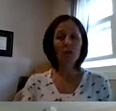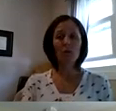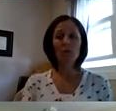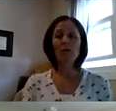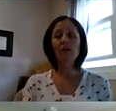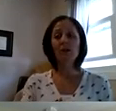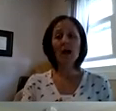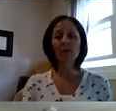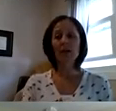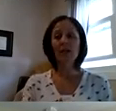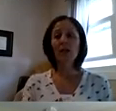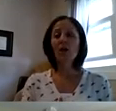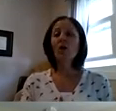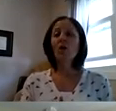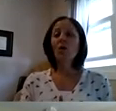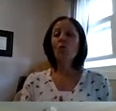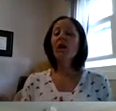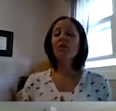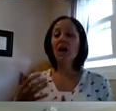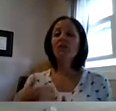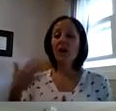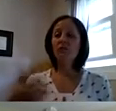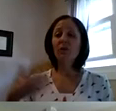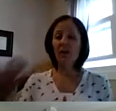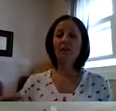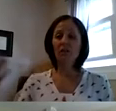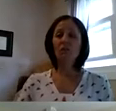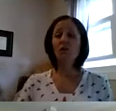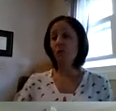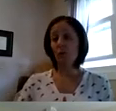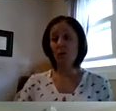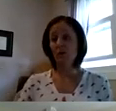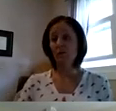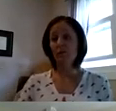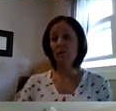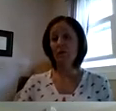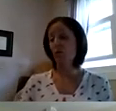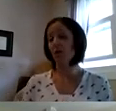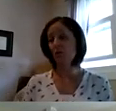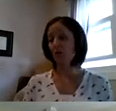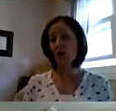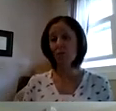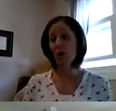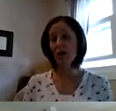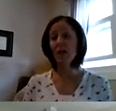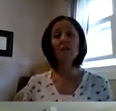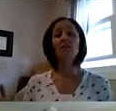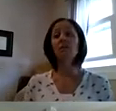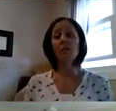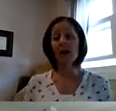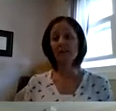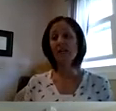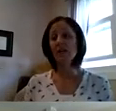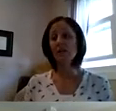from you as our applicant whether or not you have plans to move forward, whether you're still operating in